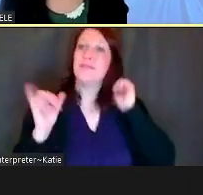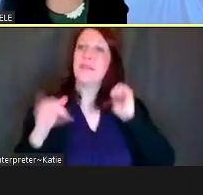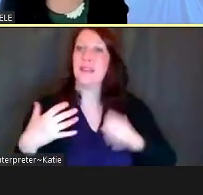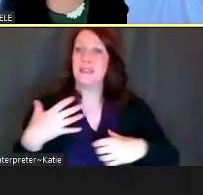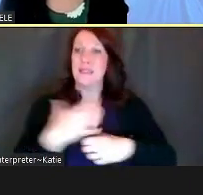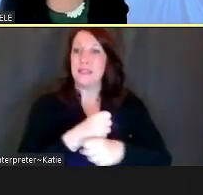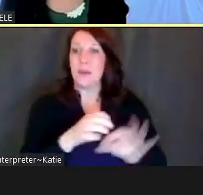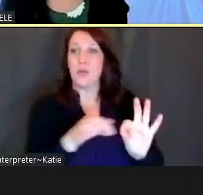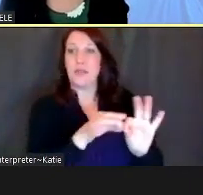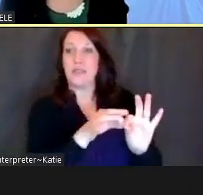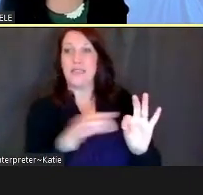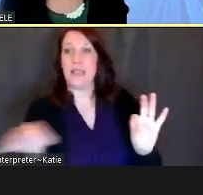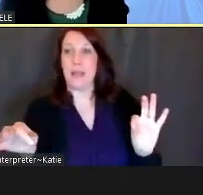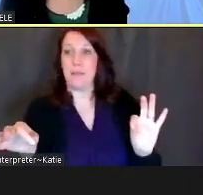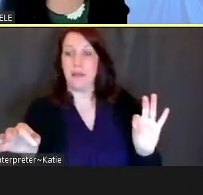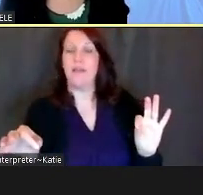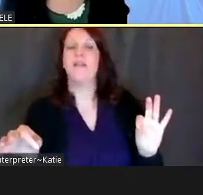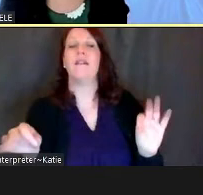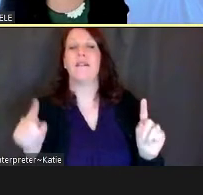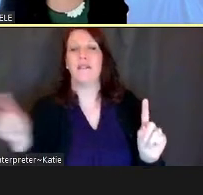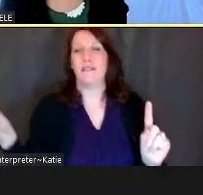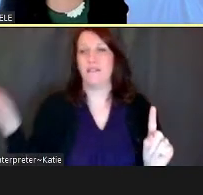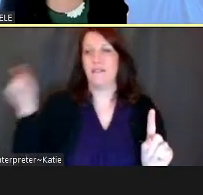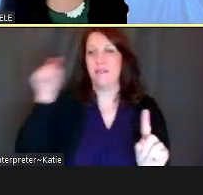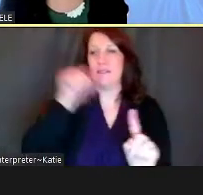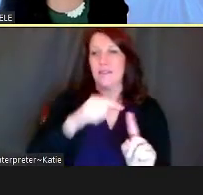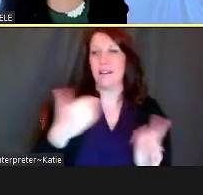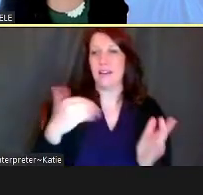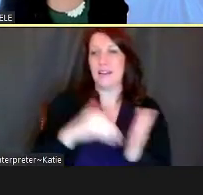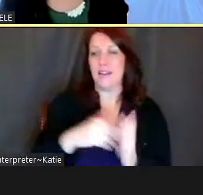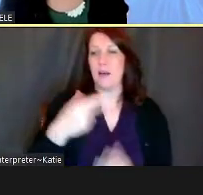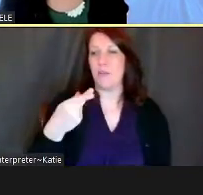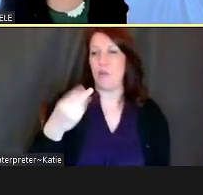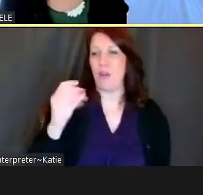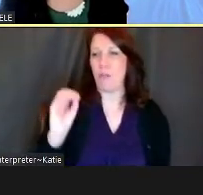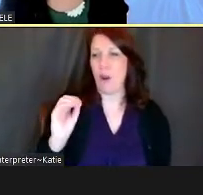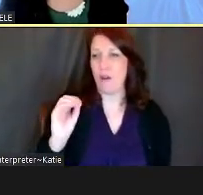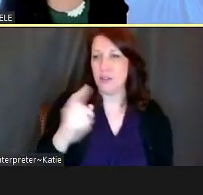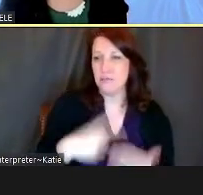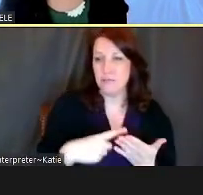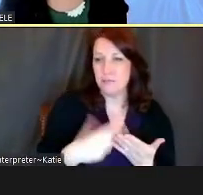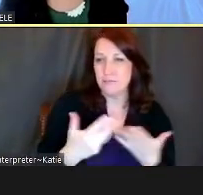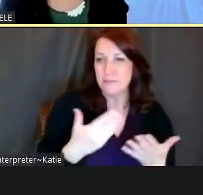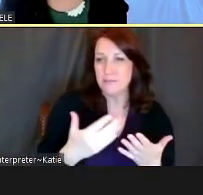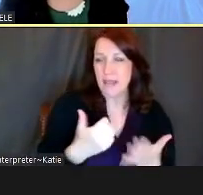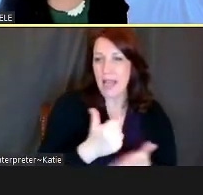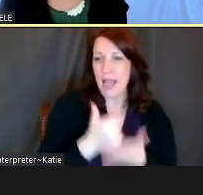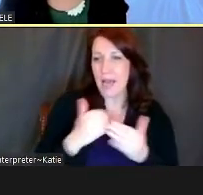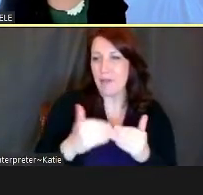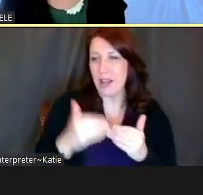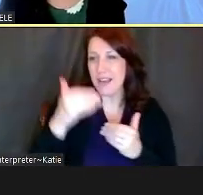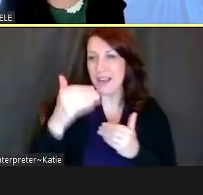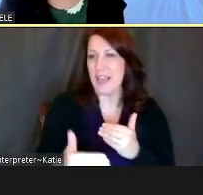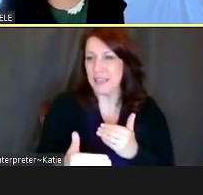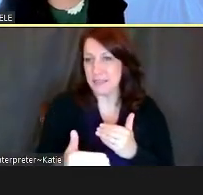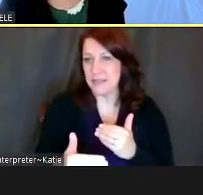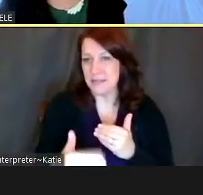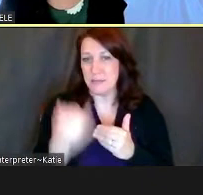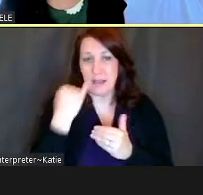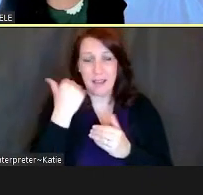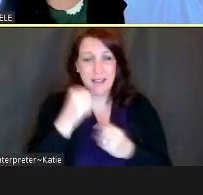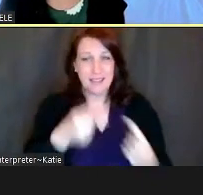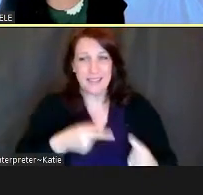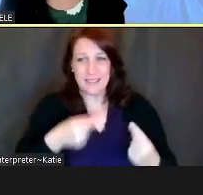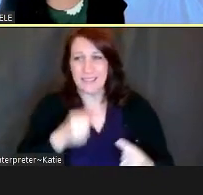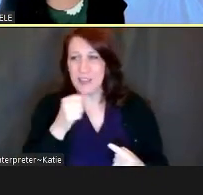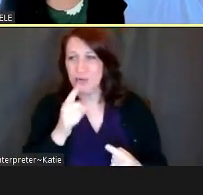is produced, again, it goes back to talking to your program officer who can help you with those next steps. But if you have any trouble